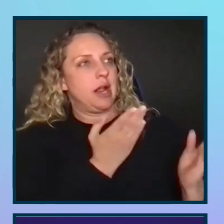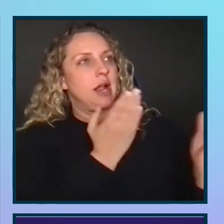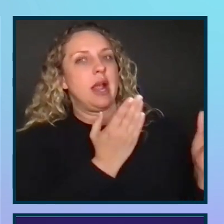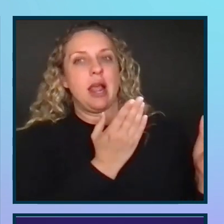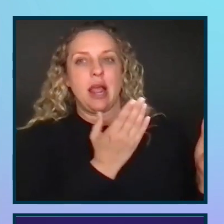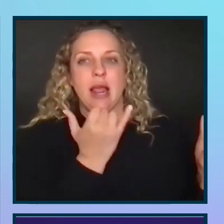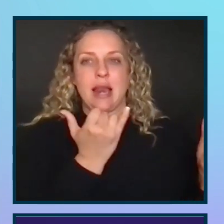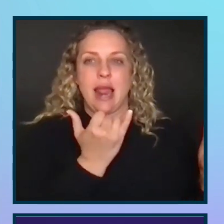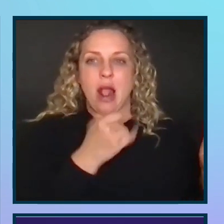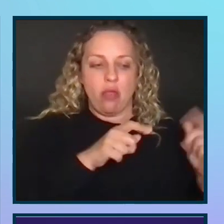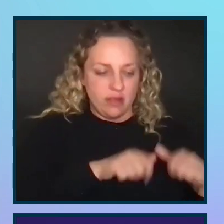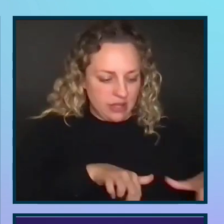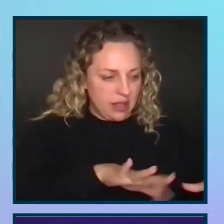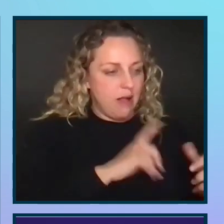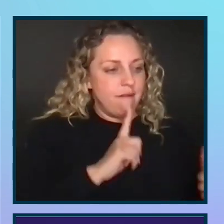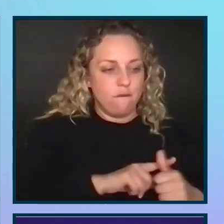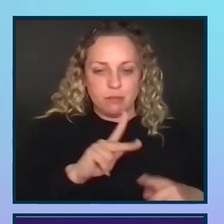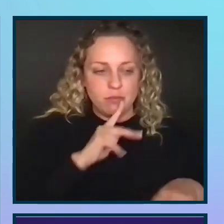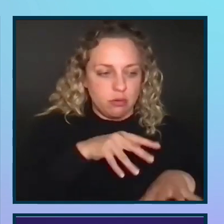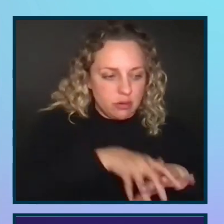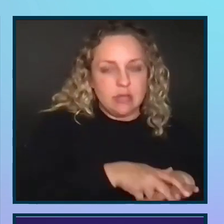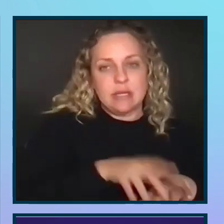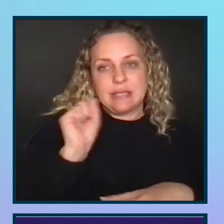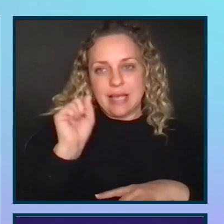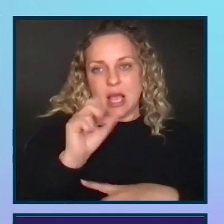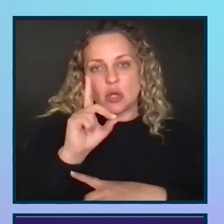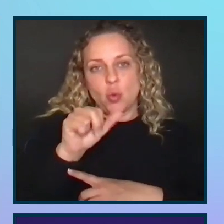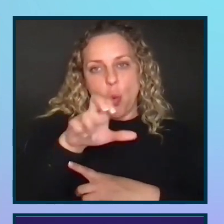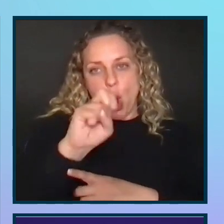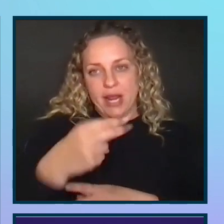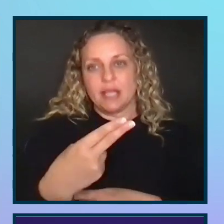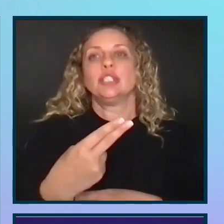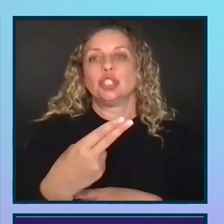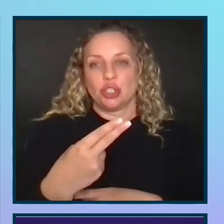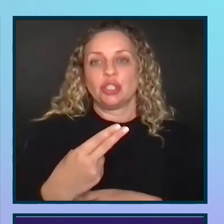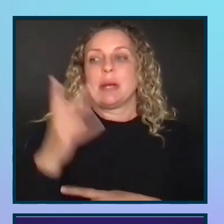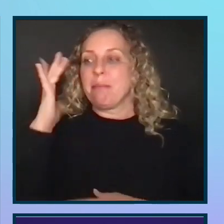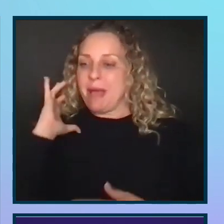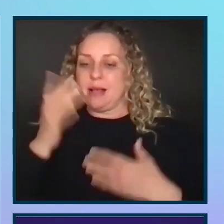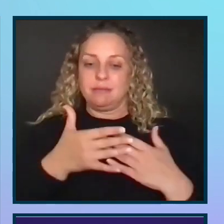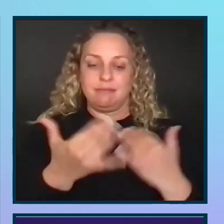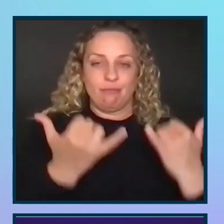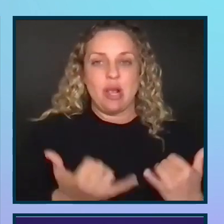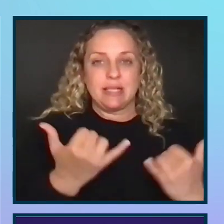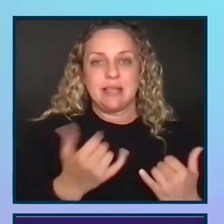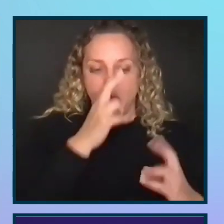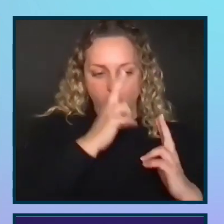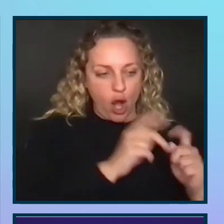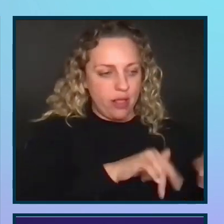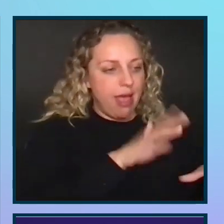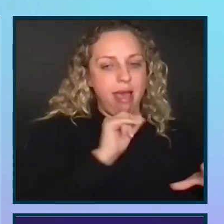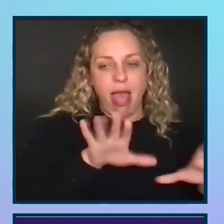unceded ancestral land of the first people of Seattle, the Duwamish people, past and present, and honor with gratitude the land itself and the Duwamish